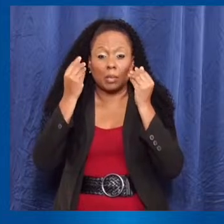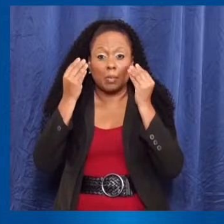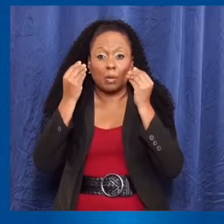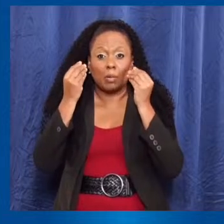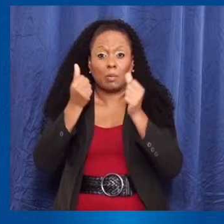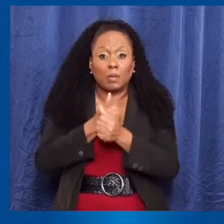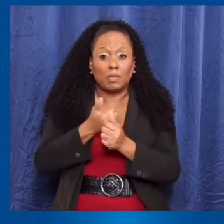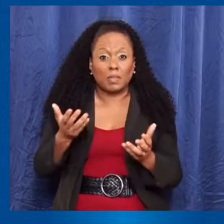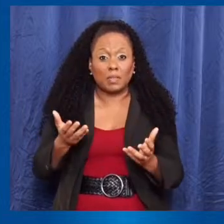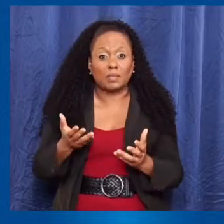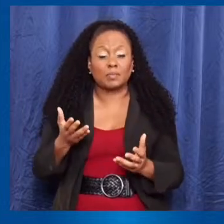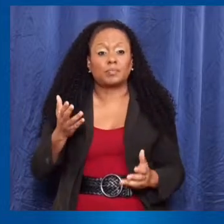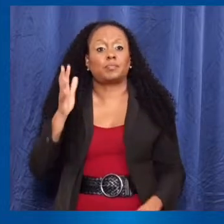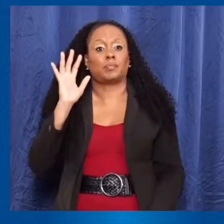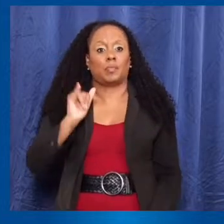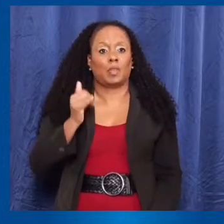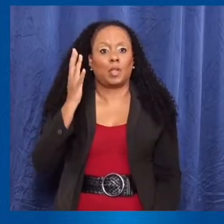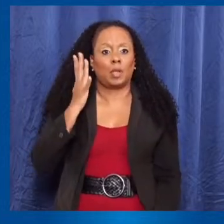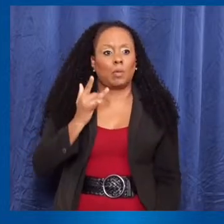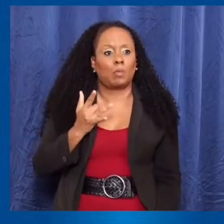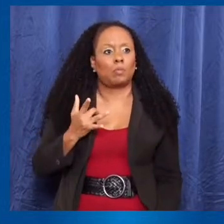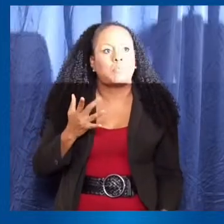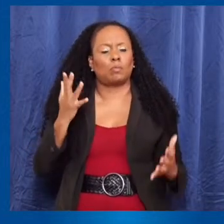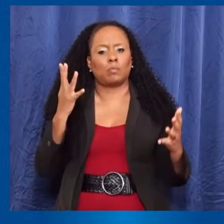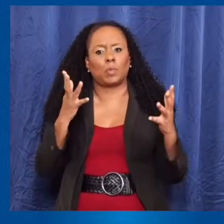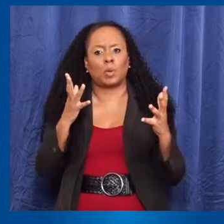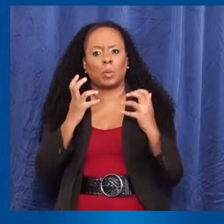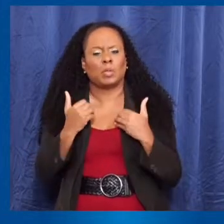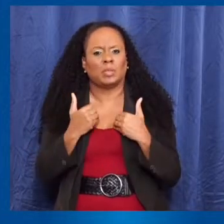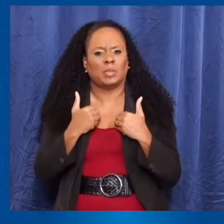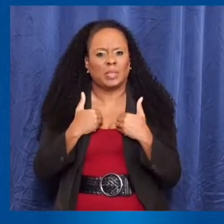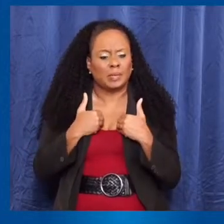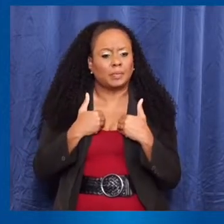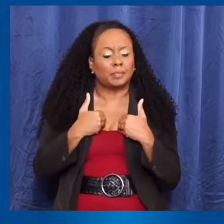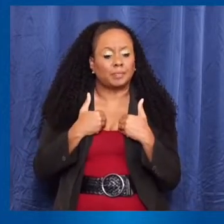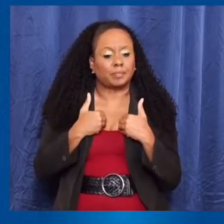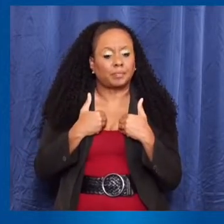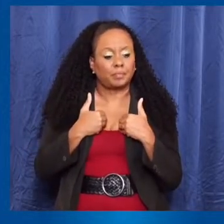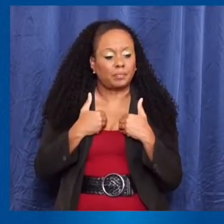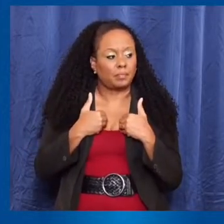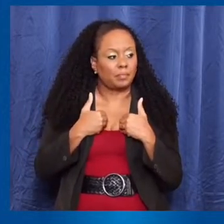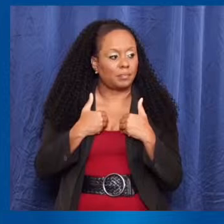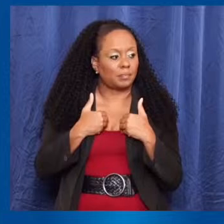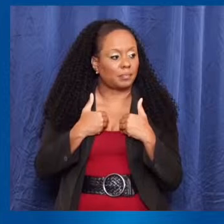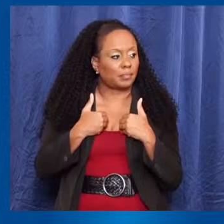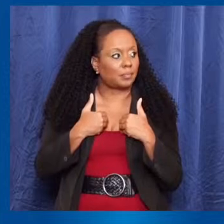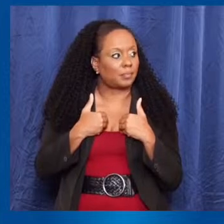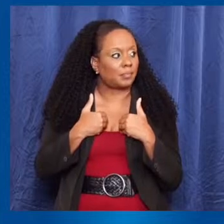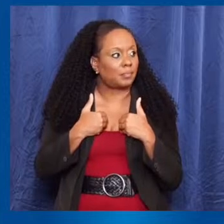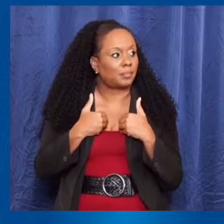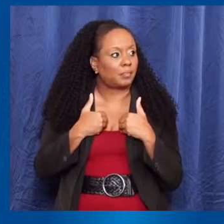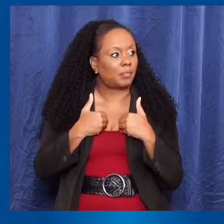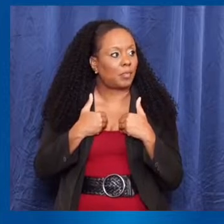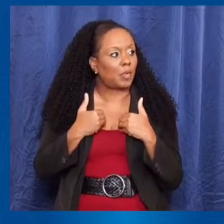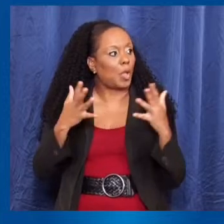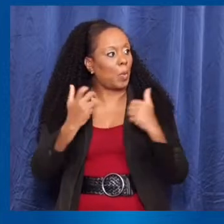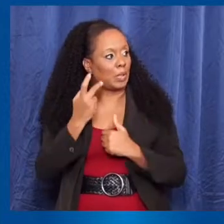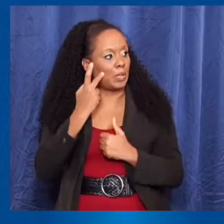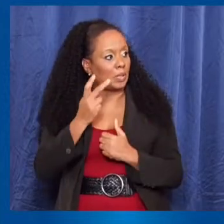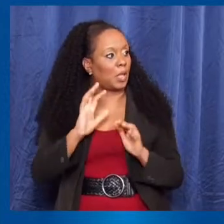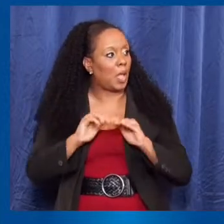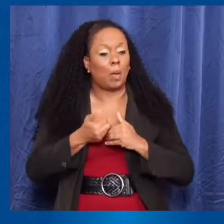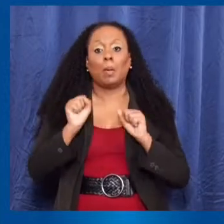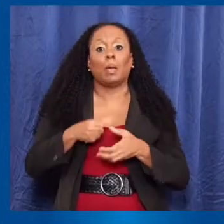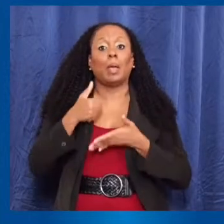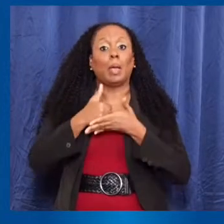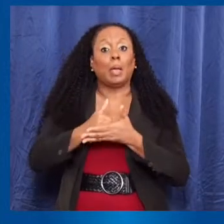that's why he pushed this initiative of COVAX. That means how we can help